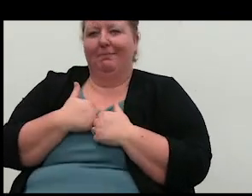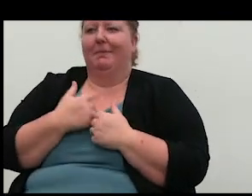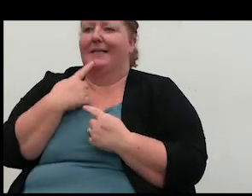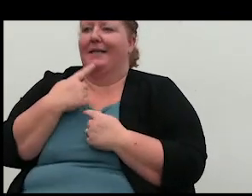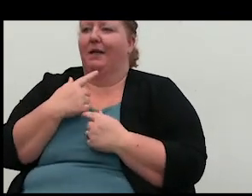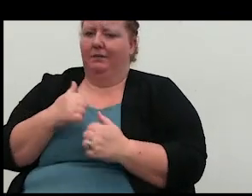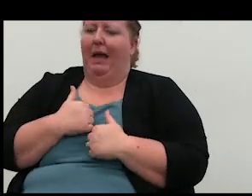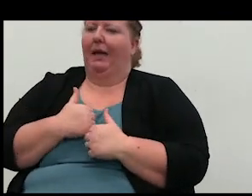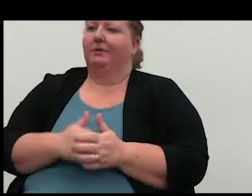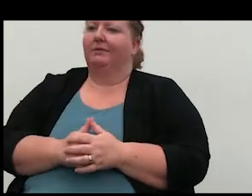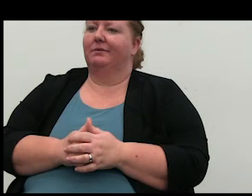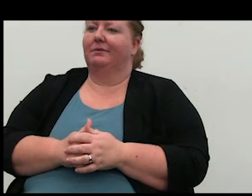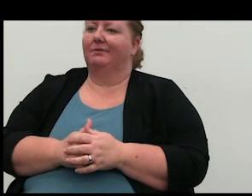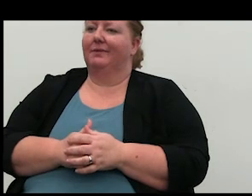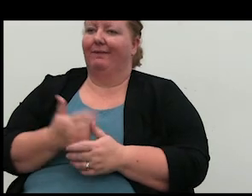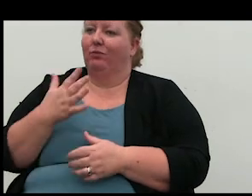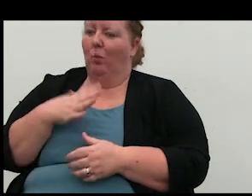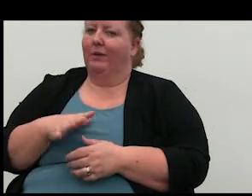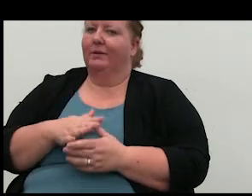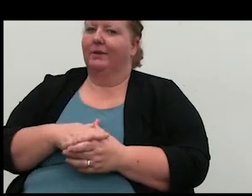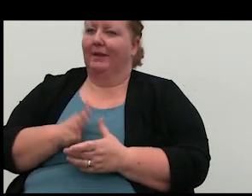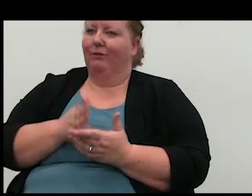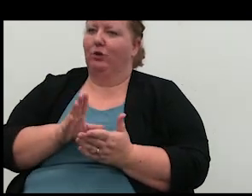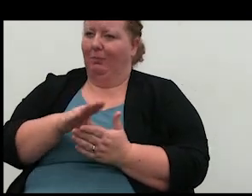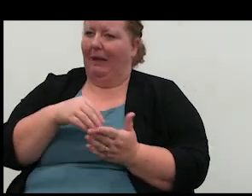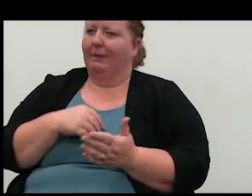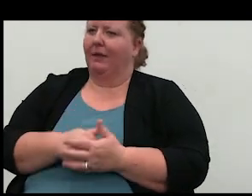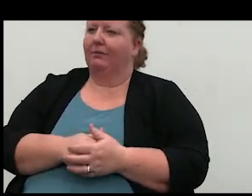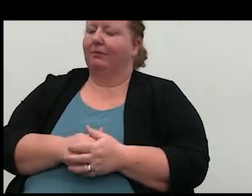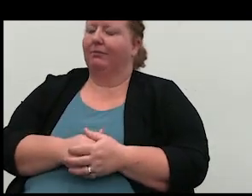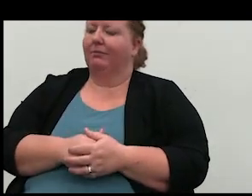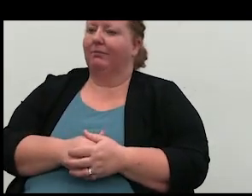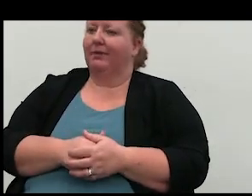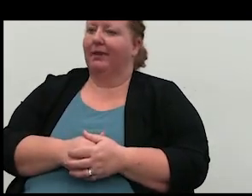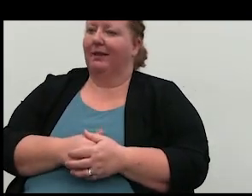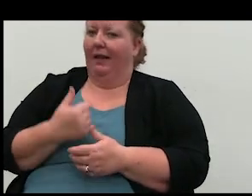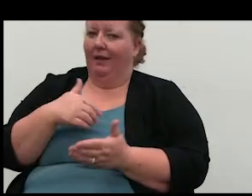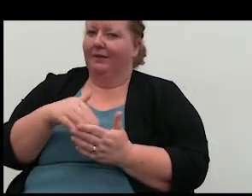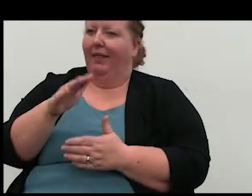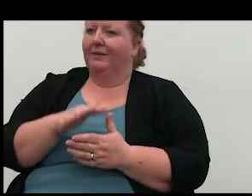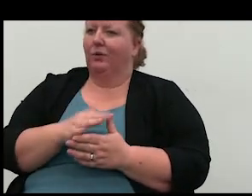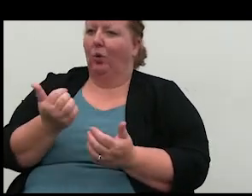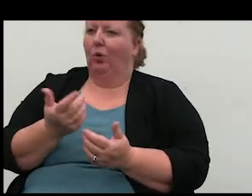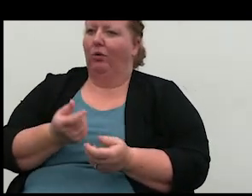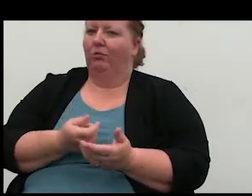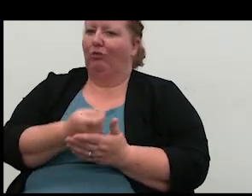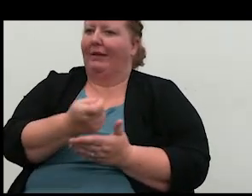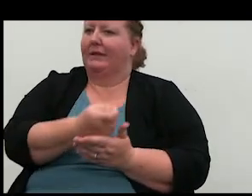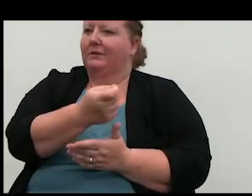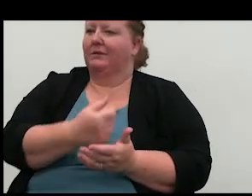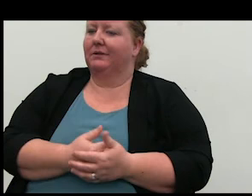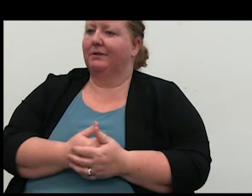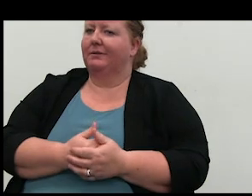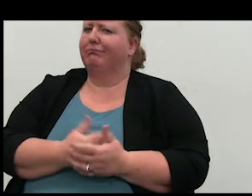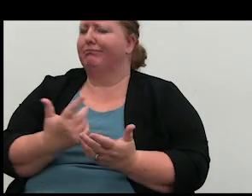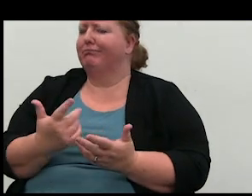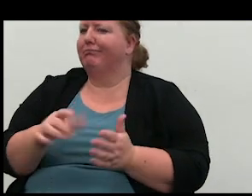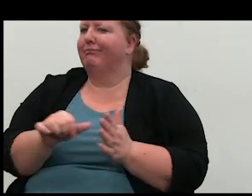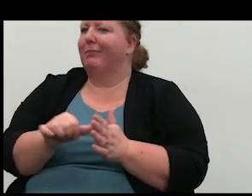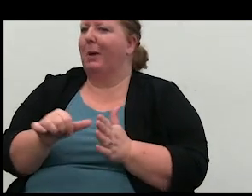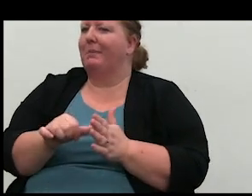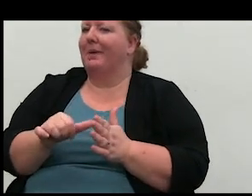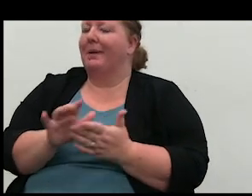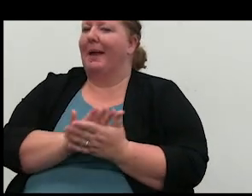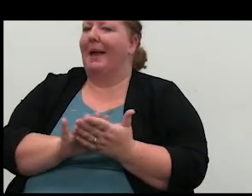it's mine. And if you want it, you have to pay me, and I sell it or hire it to you. But I think the problem is that